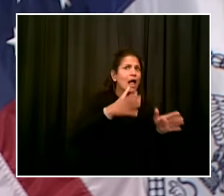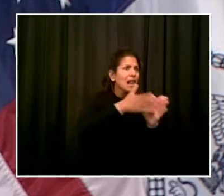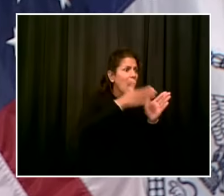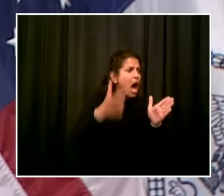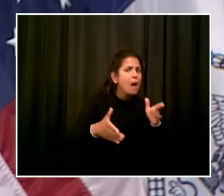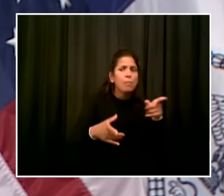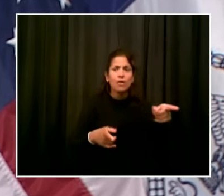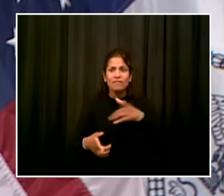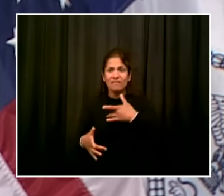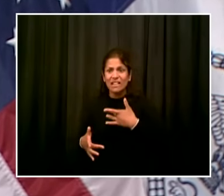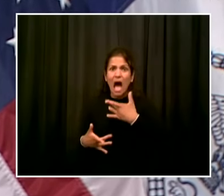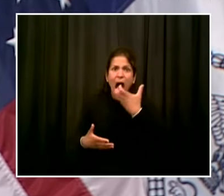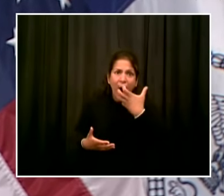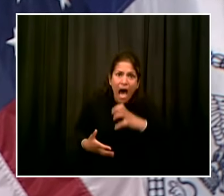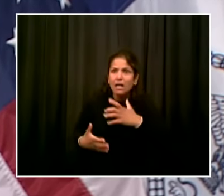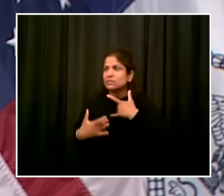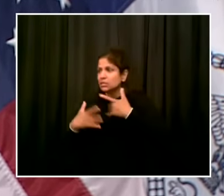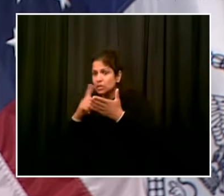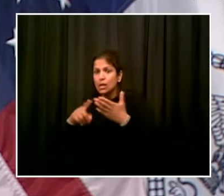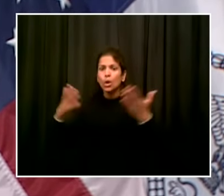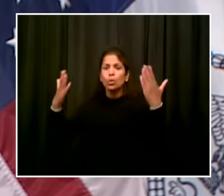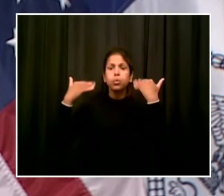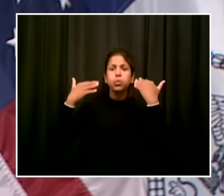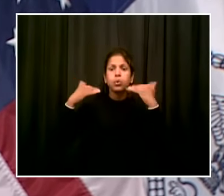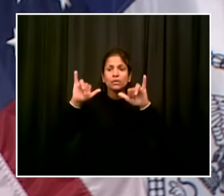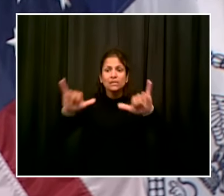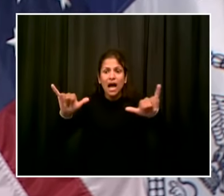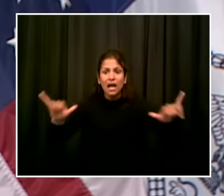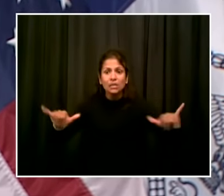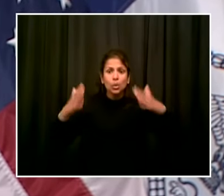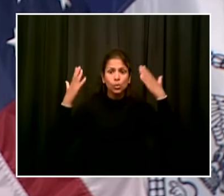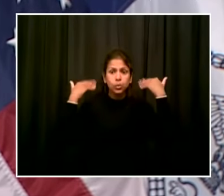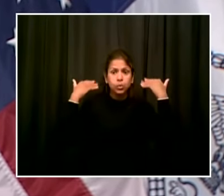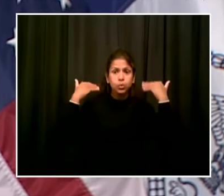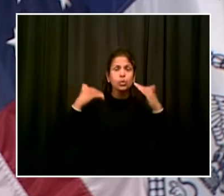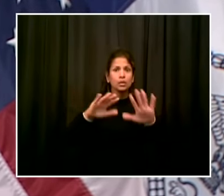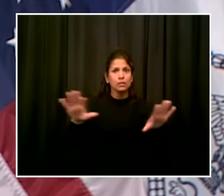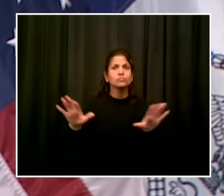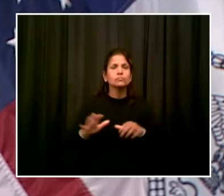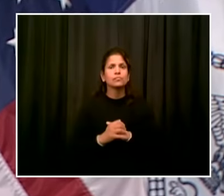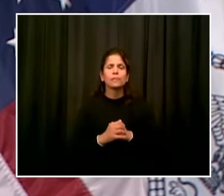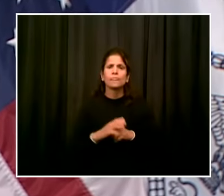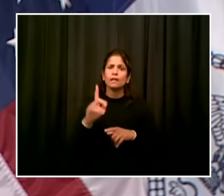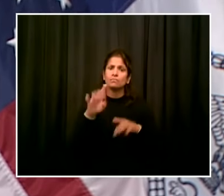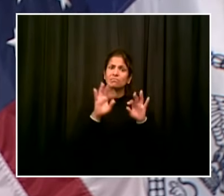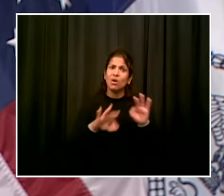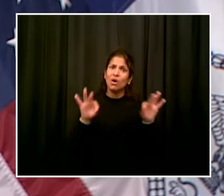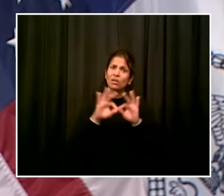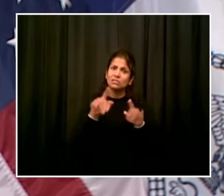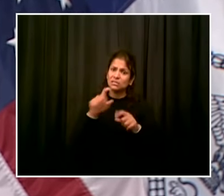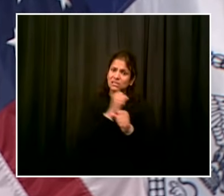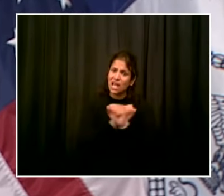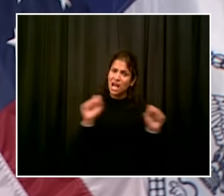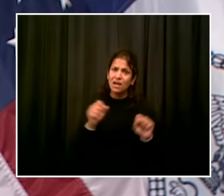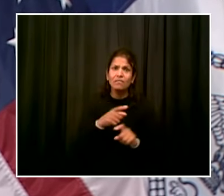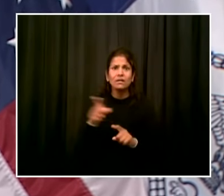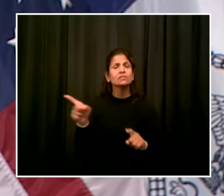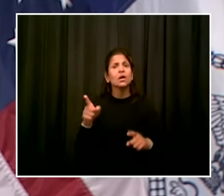nyc.gov/beattheheat. But we want to make sure that everyone is safe today. The cooling centers are there, the